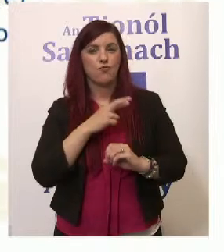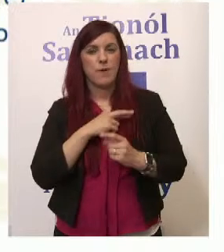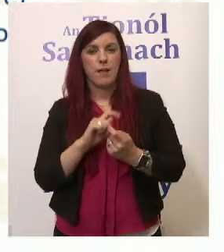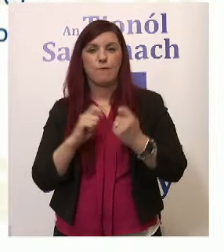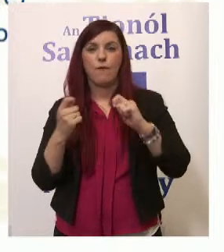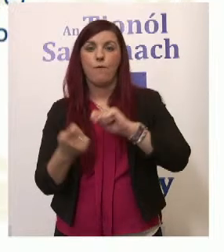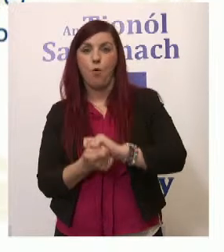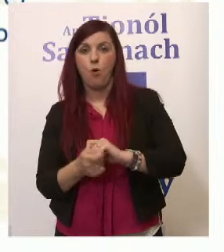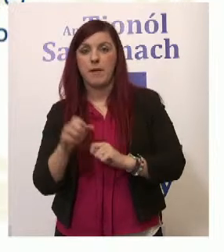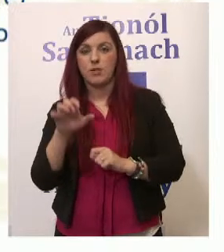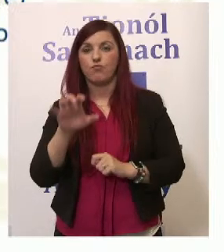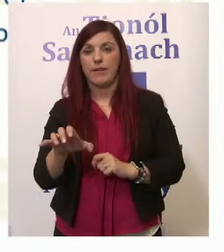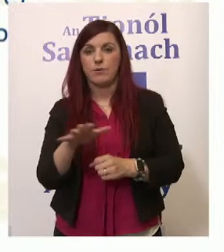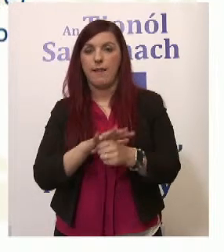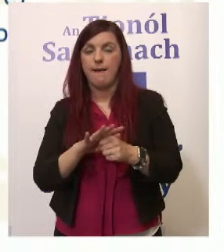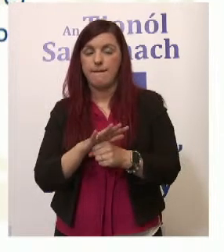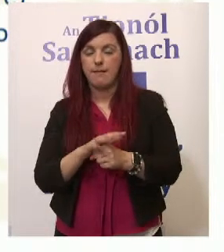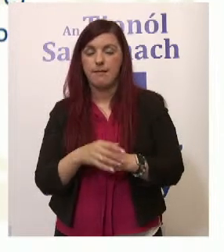level.